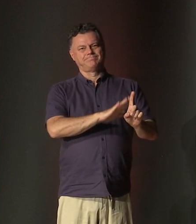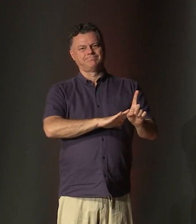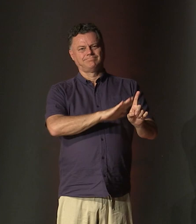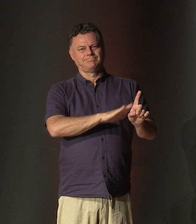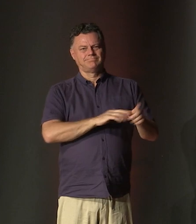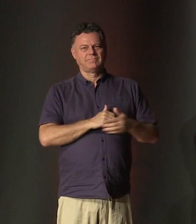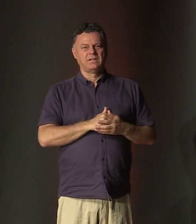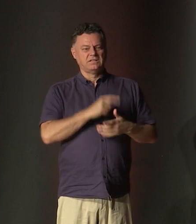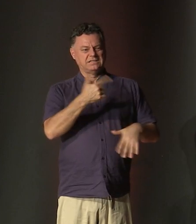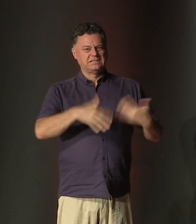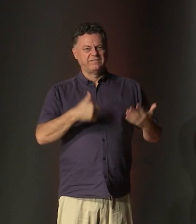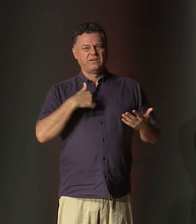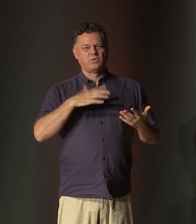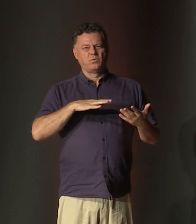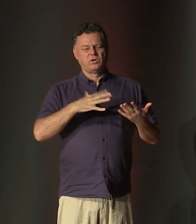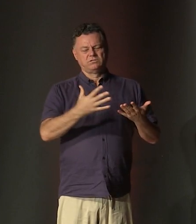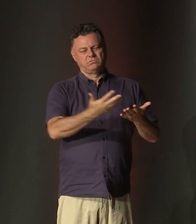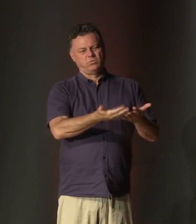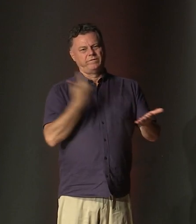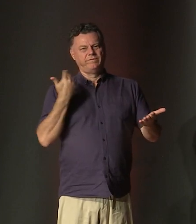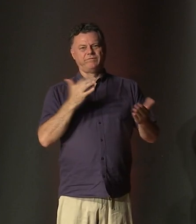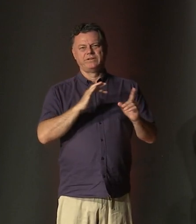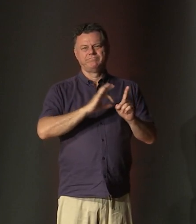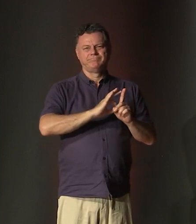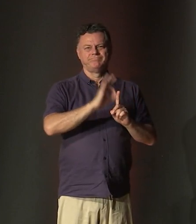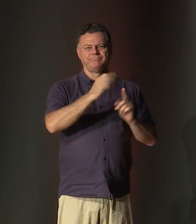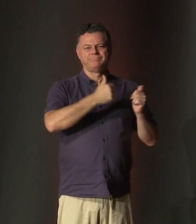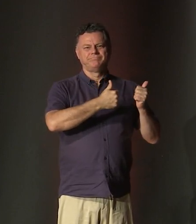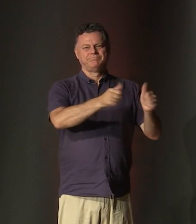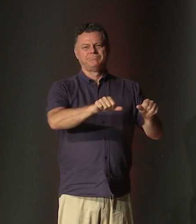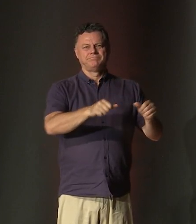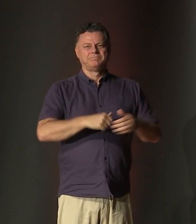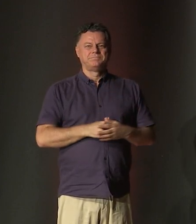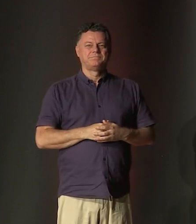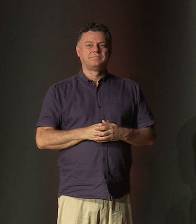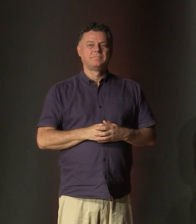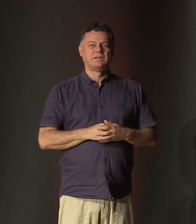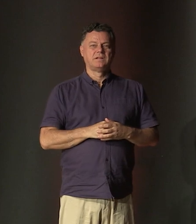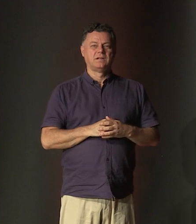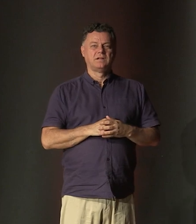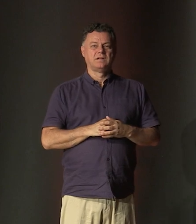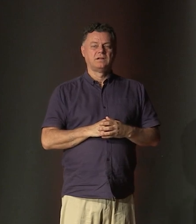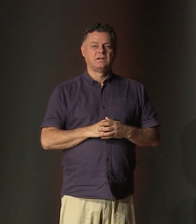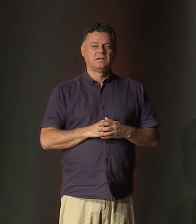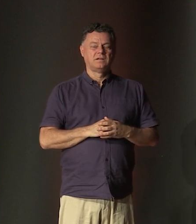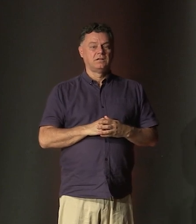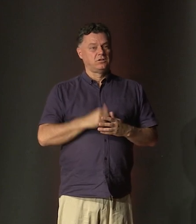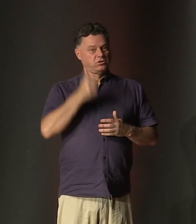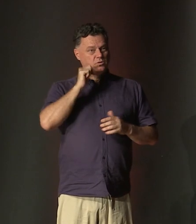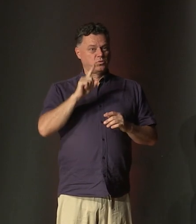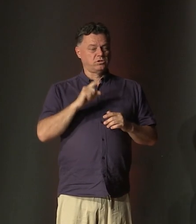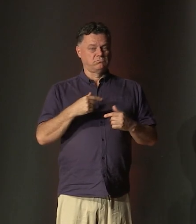to alleviate and prevent it. The first flow of compassion is towards